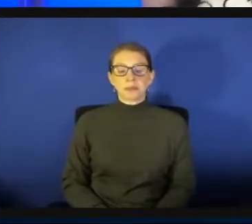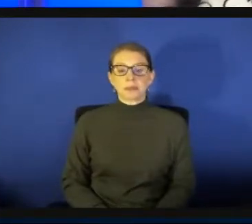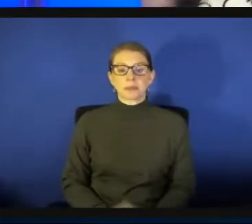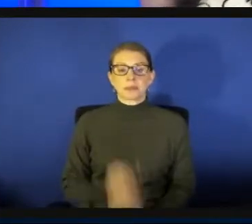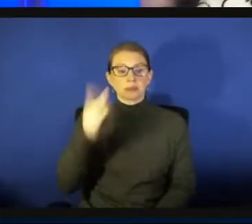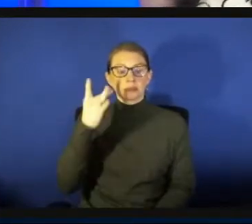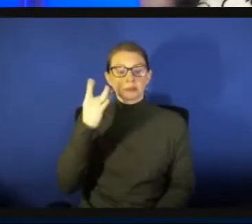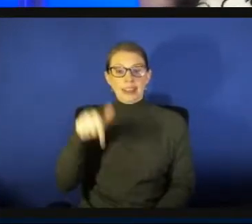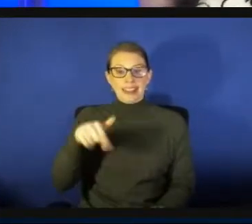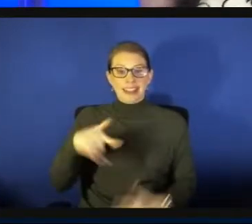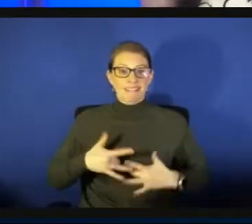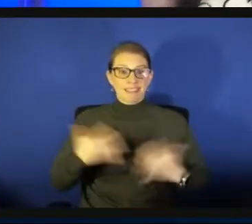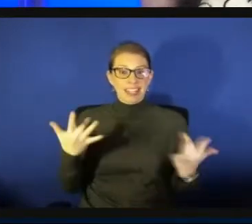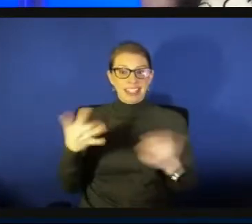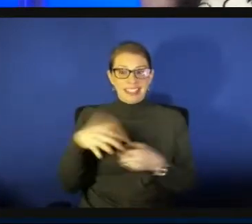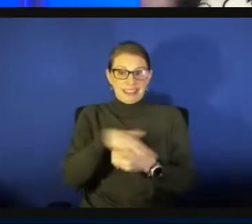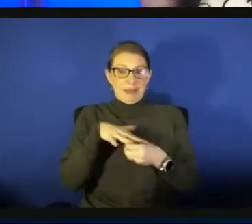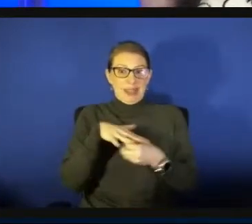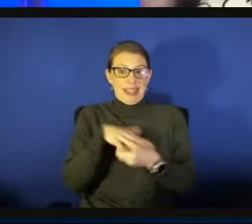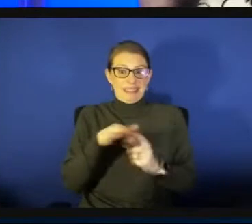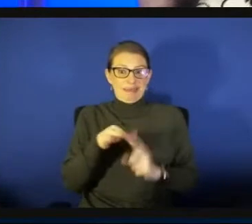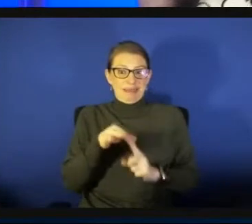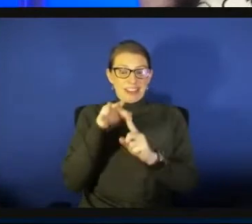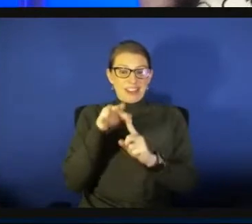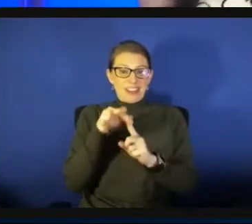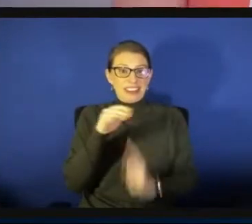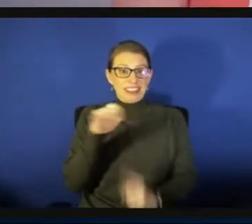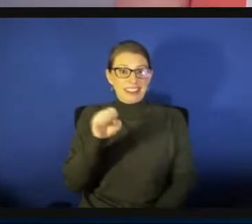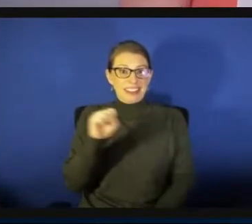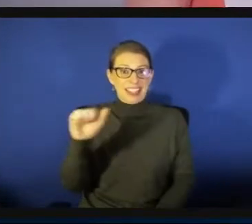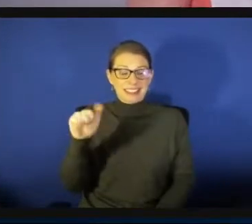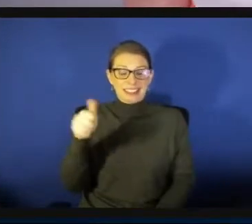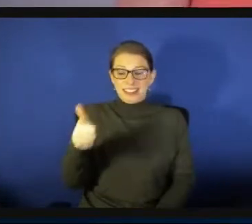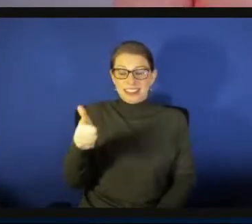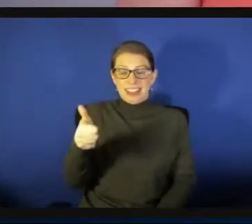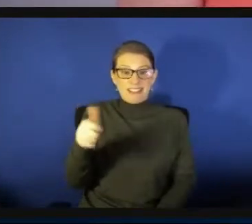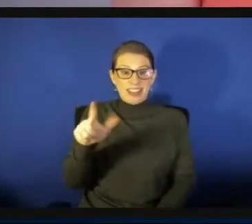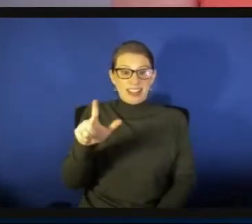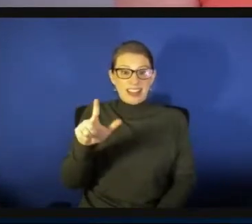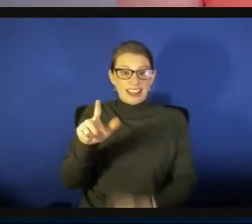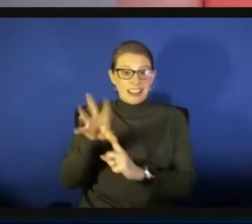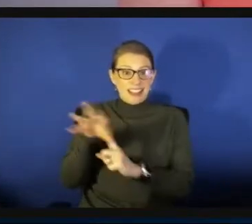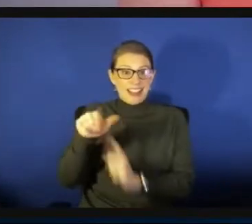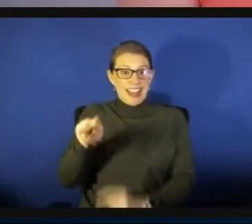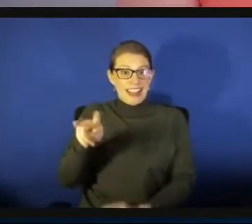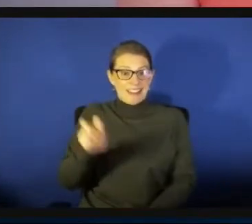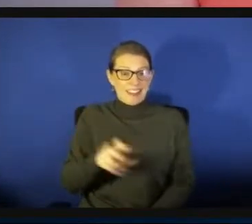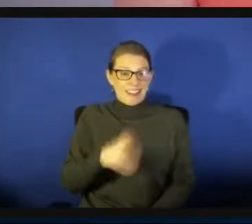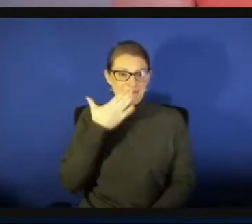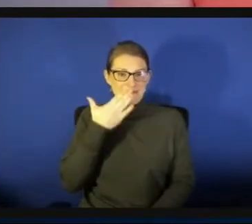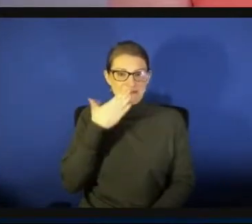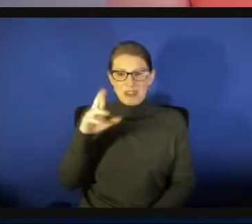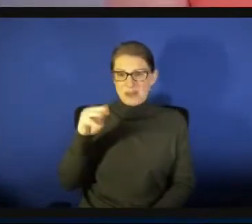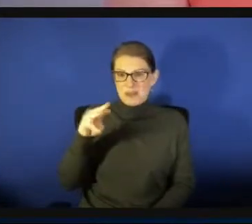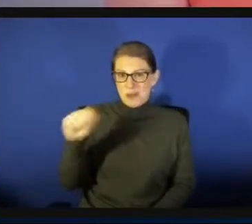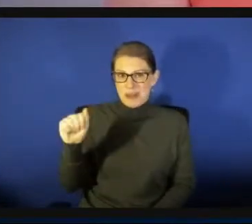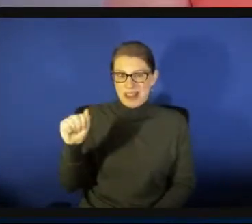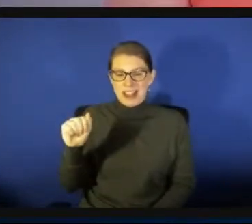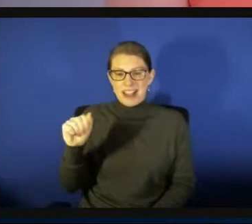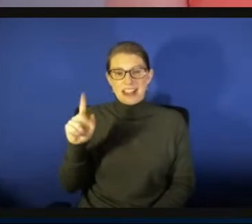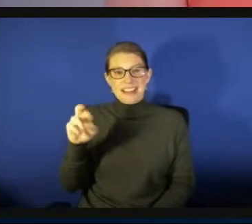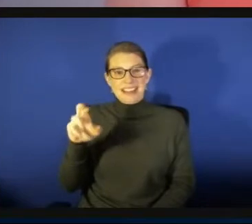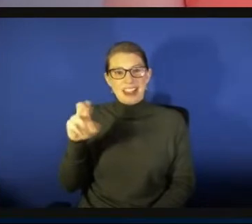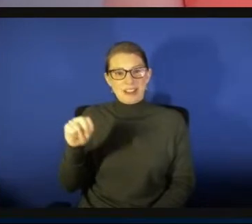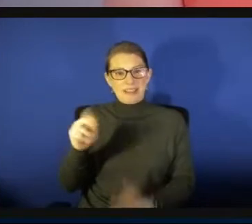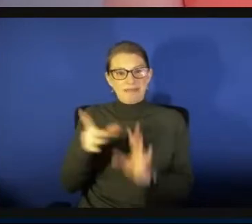so special now, where Jess is live, and we want to check back in with Jess. And thank you to Roma and Karen for talking with us. Jess, you're